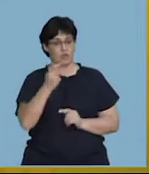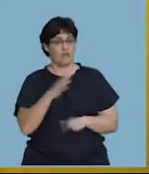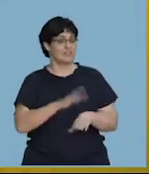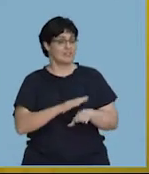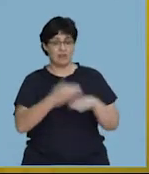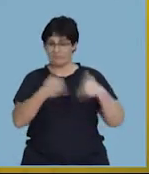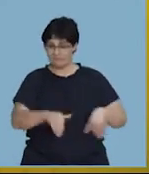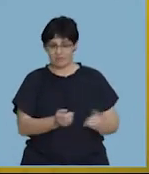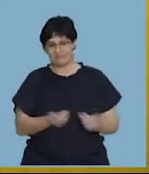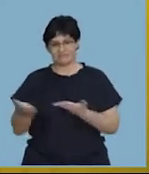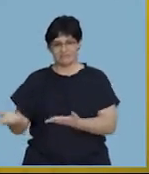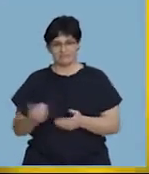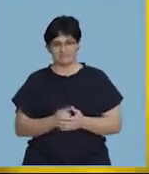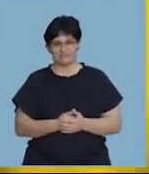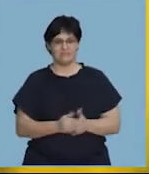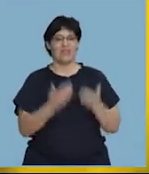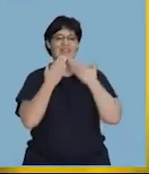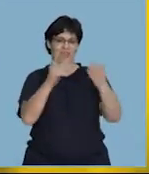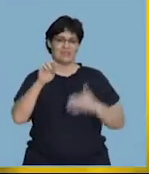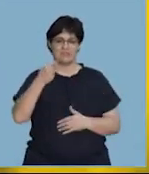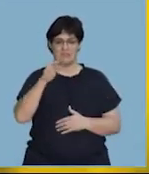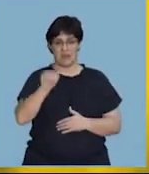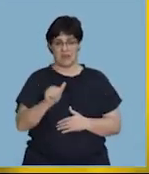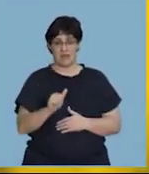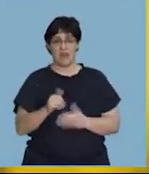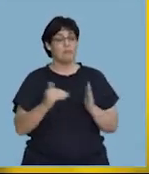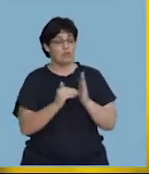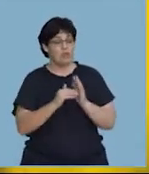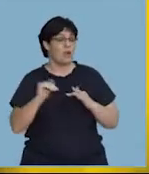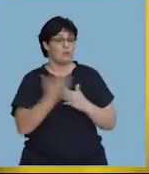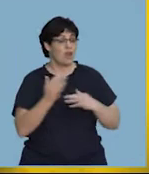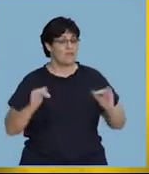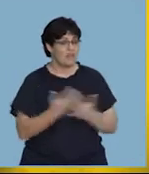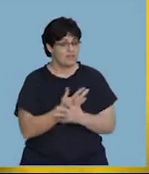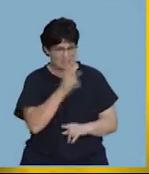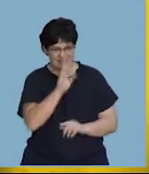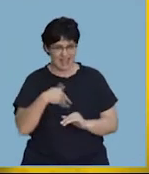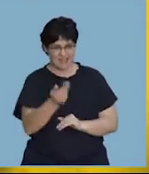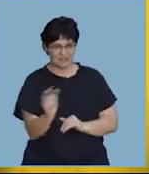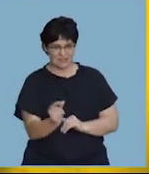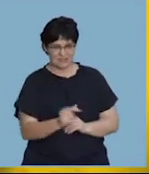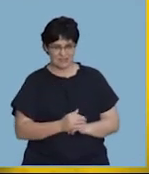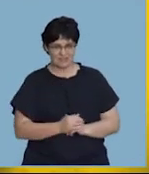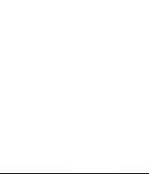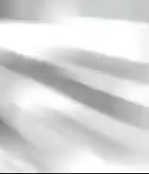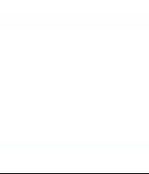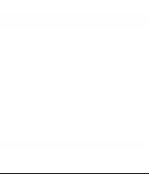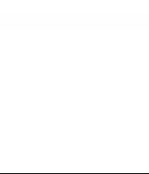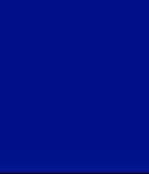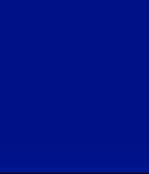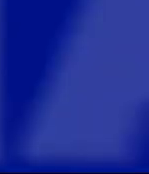time constraints, over to you. Thank you, Themba. Matrix, let's take a quick break and we'll see you straight after this.